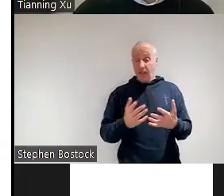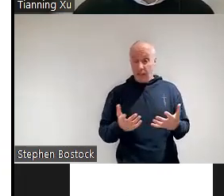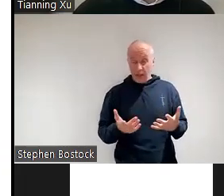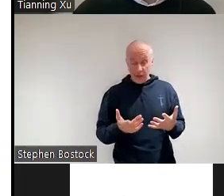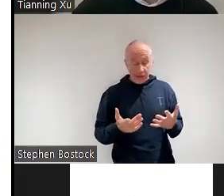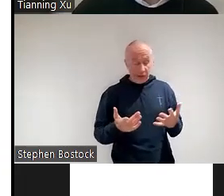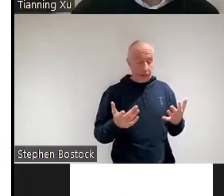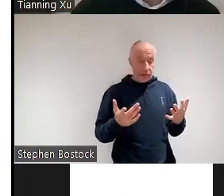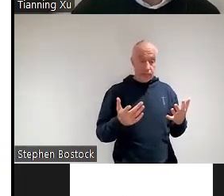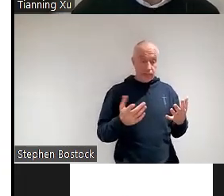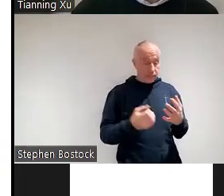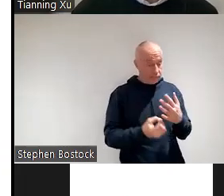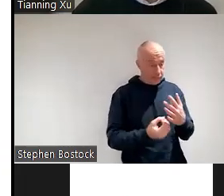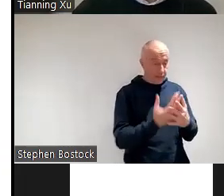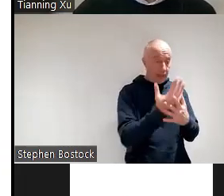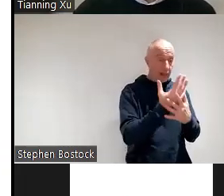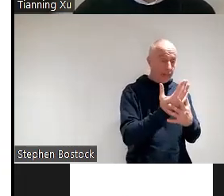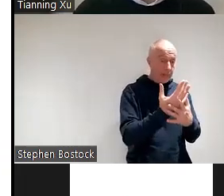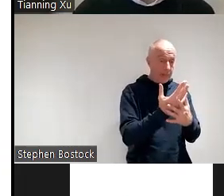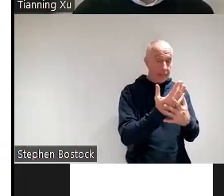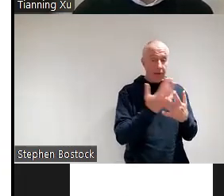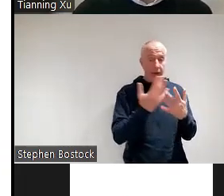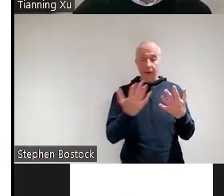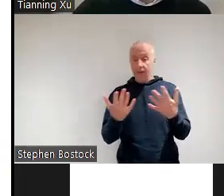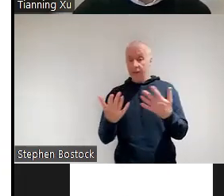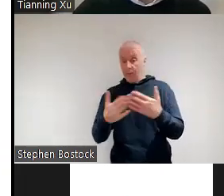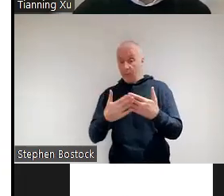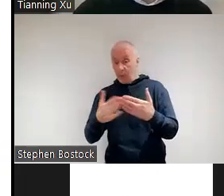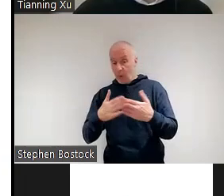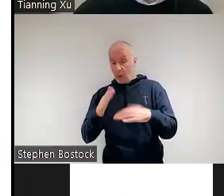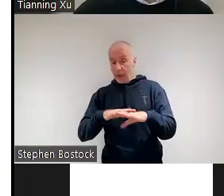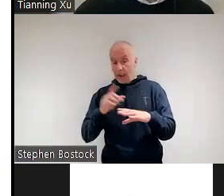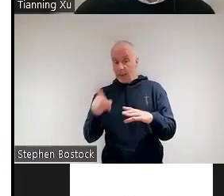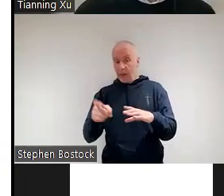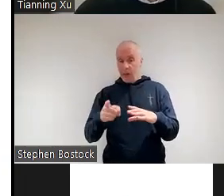on developing the actual product, but spend more time to certify it.